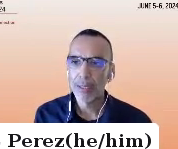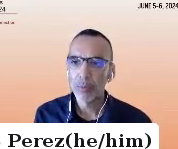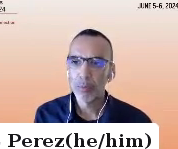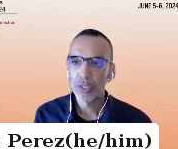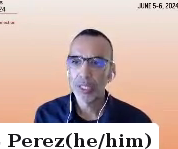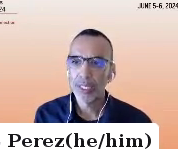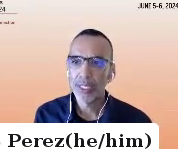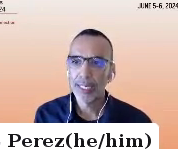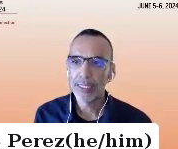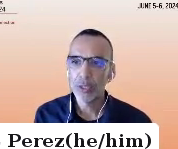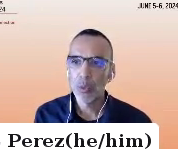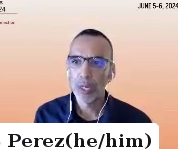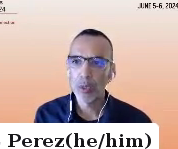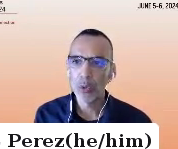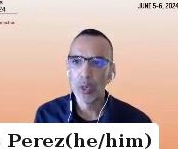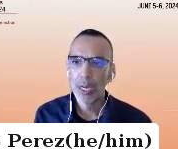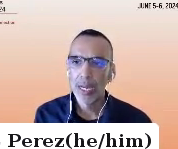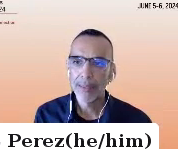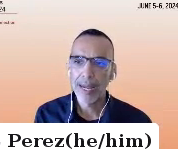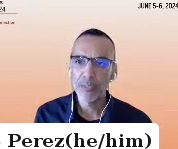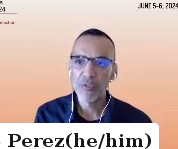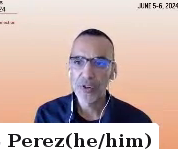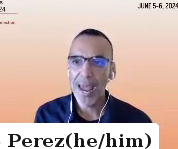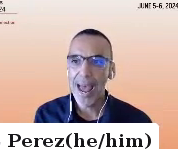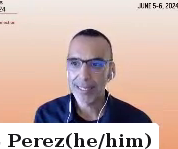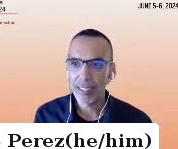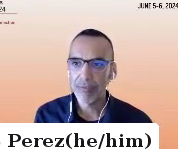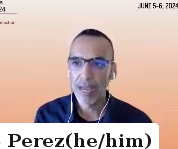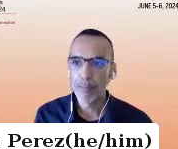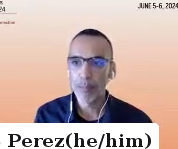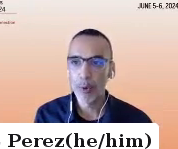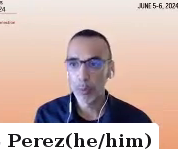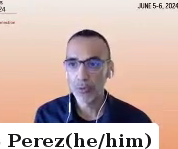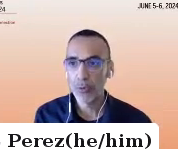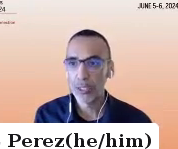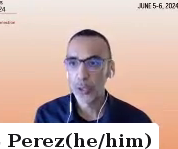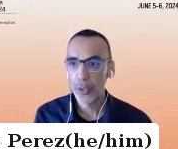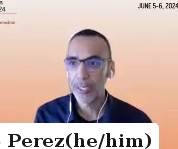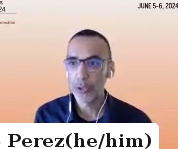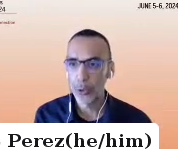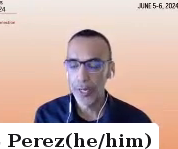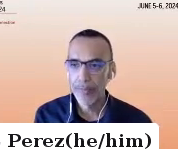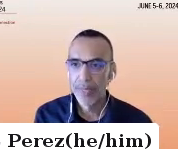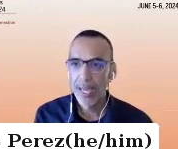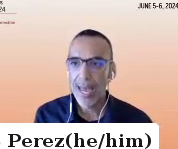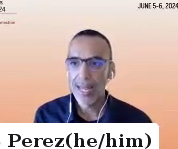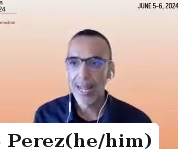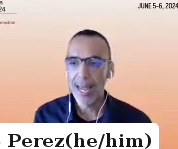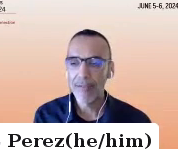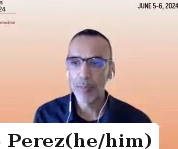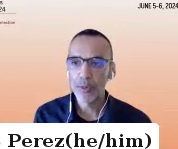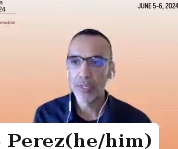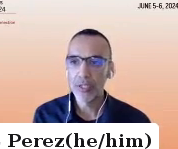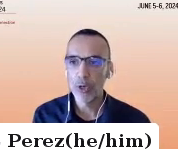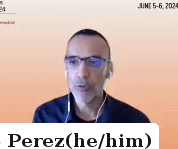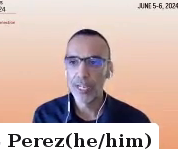And she is someone who has been very active and purposeful in sharing her story. And I have